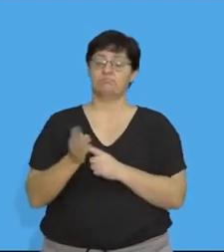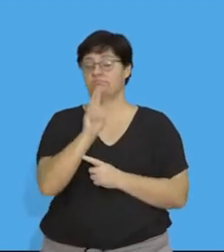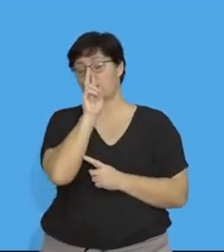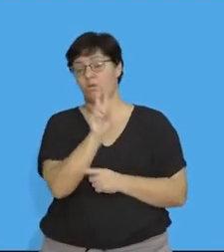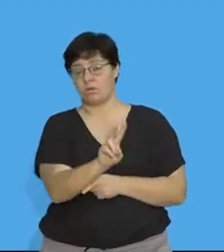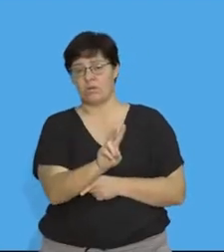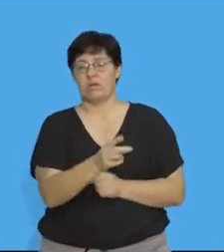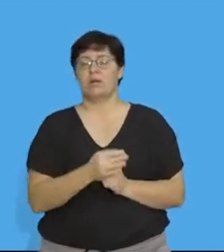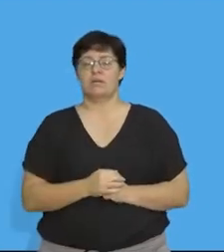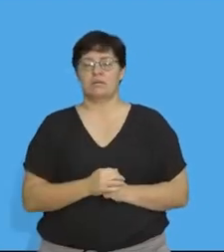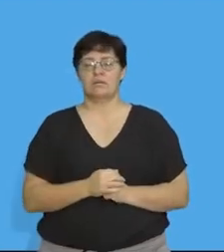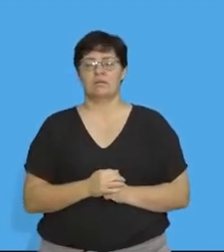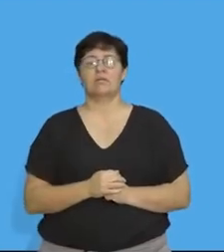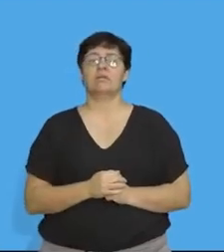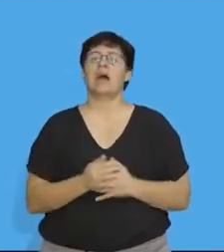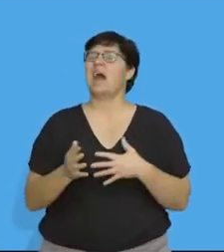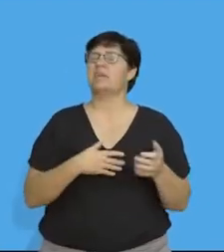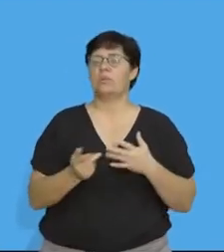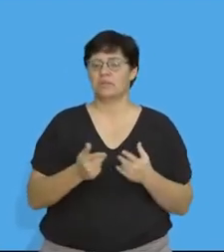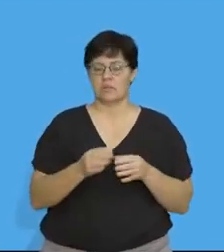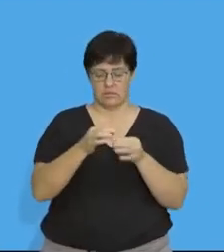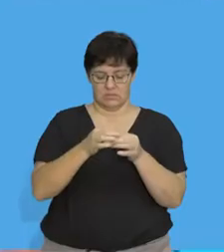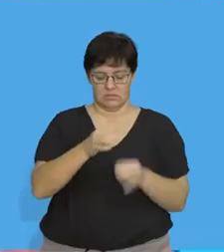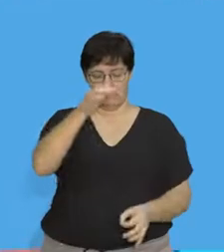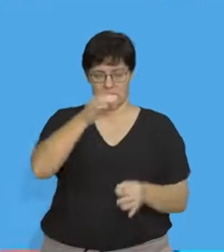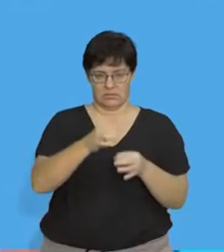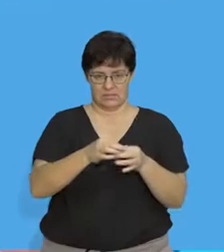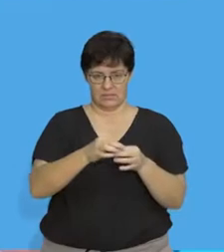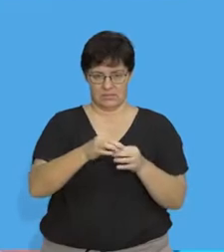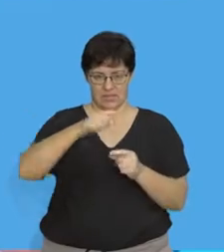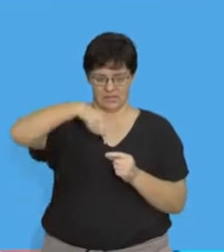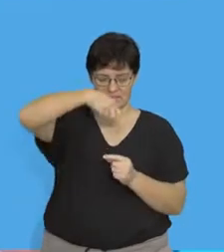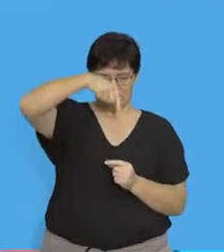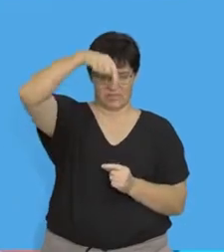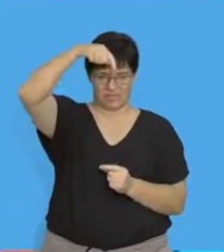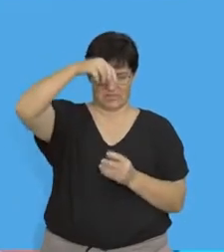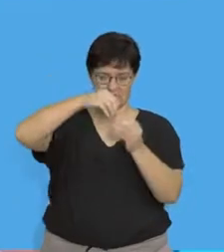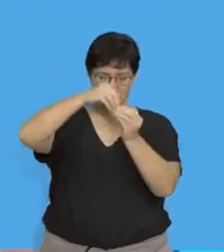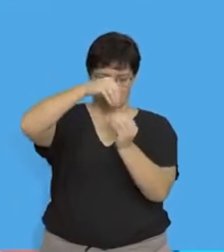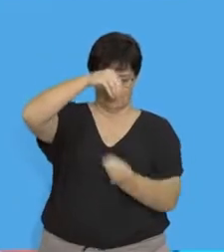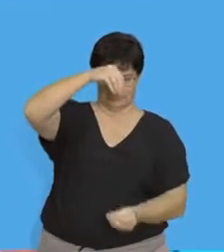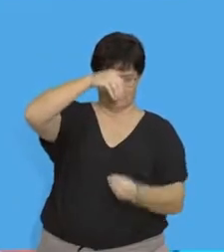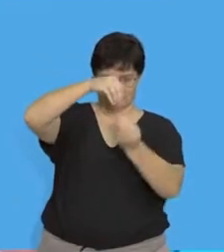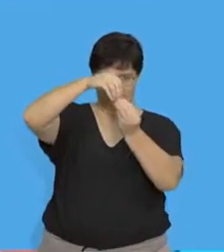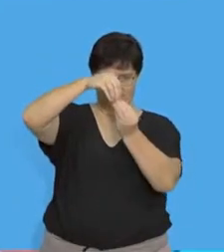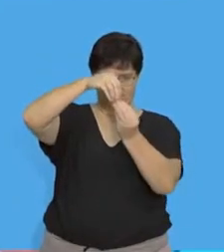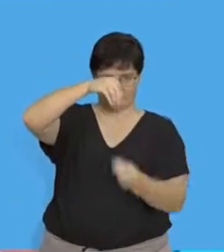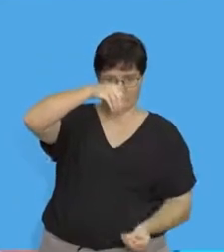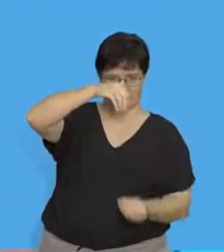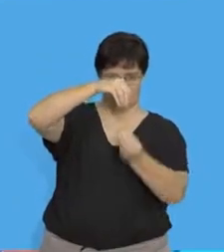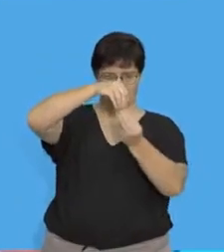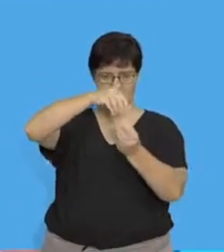in a simulation that deals with the extension of a spring. The force applied to a spring and how it